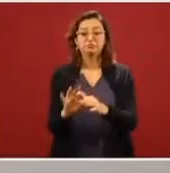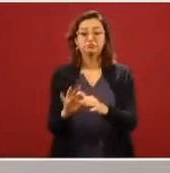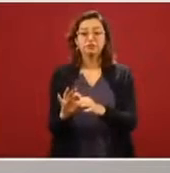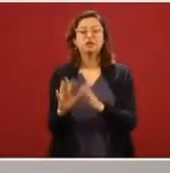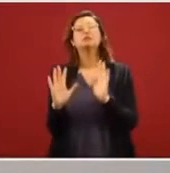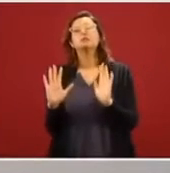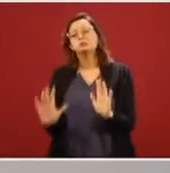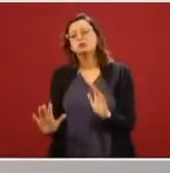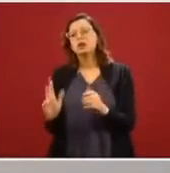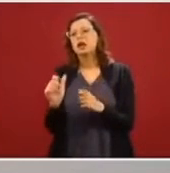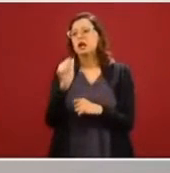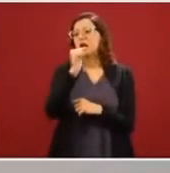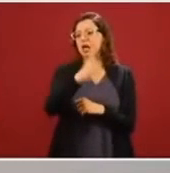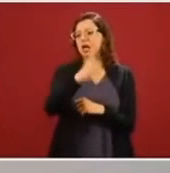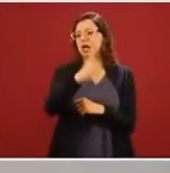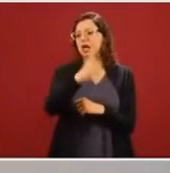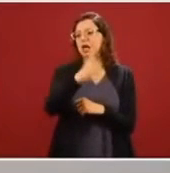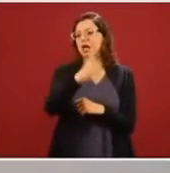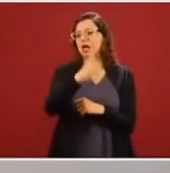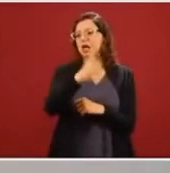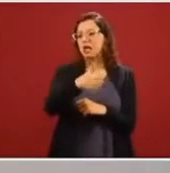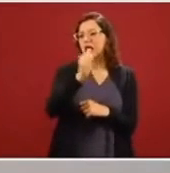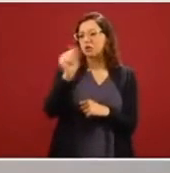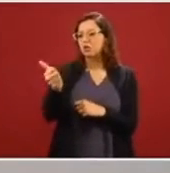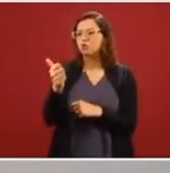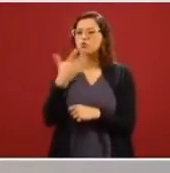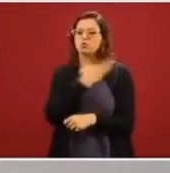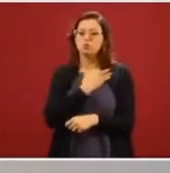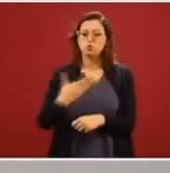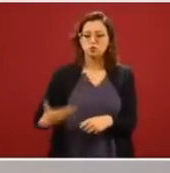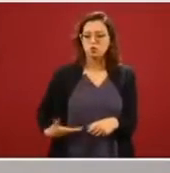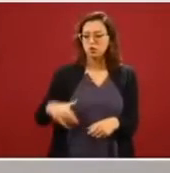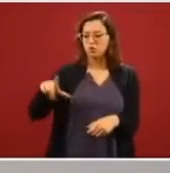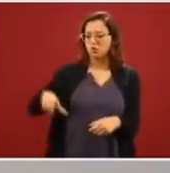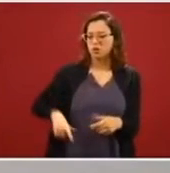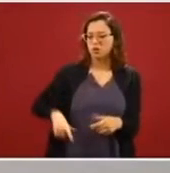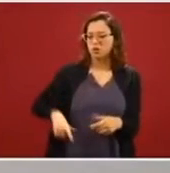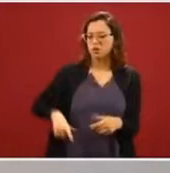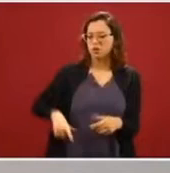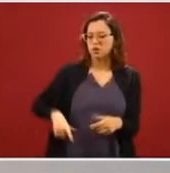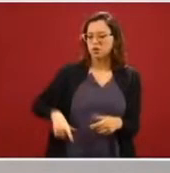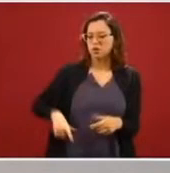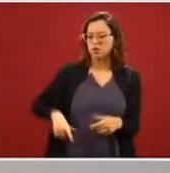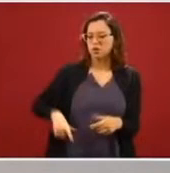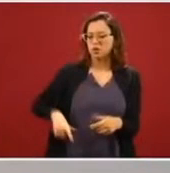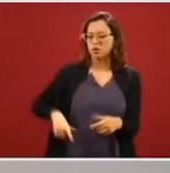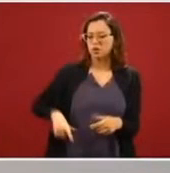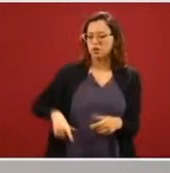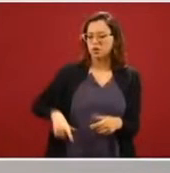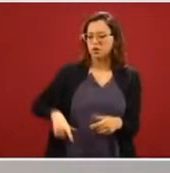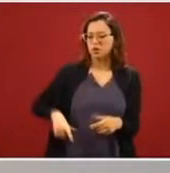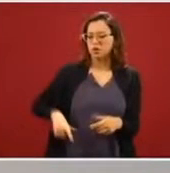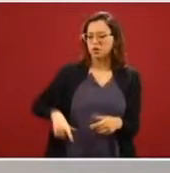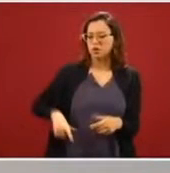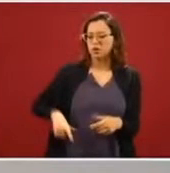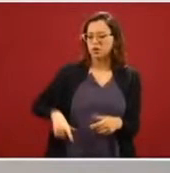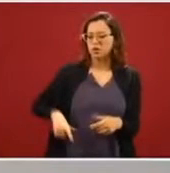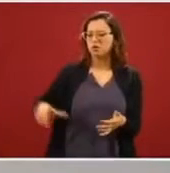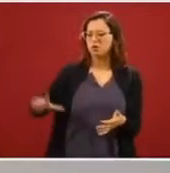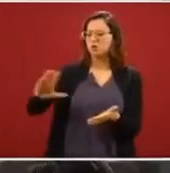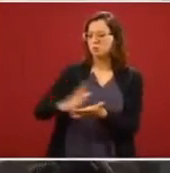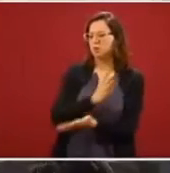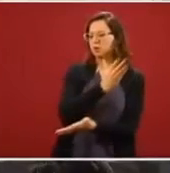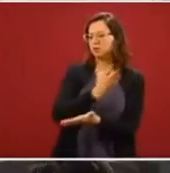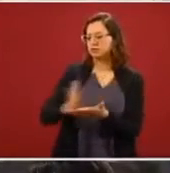identities políticas politically que los hacen estados nacionales, that make them separate national